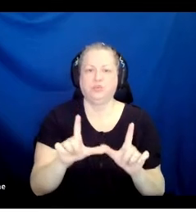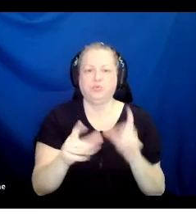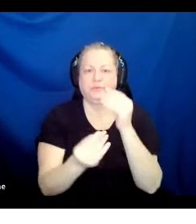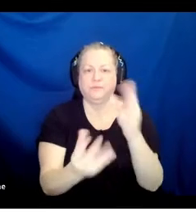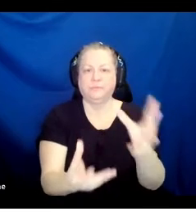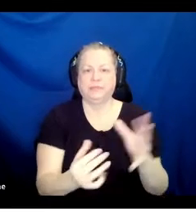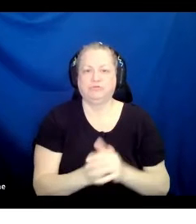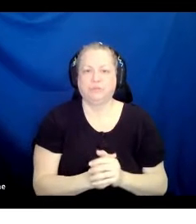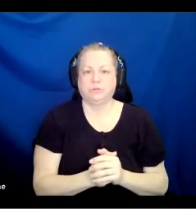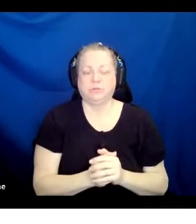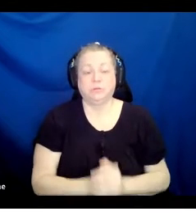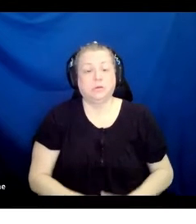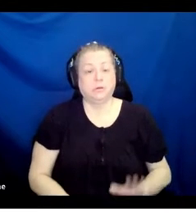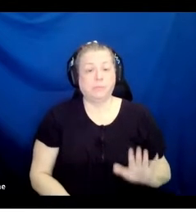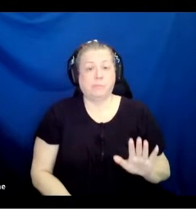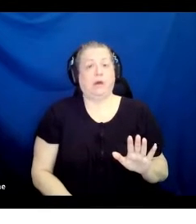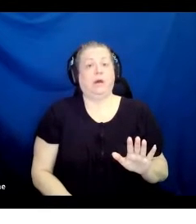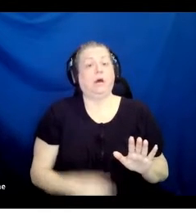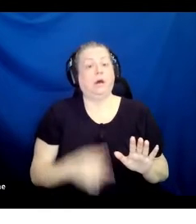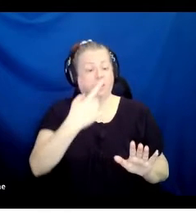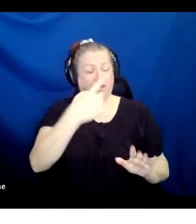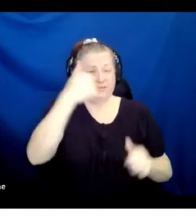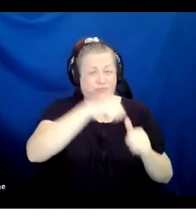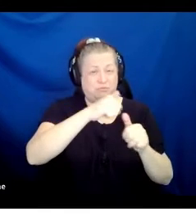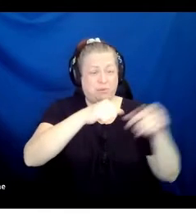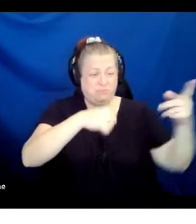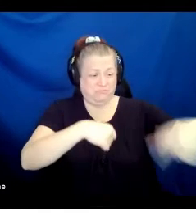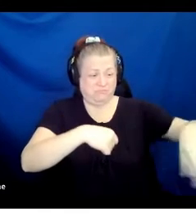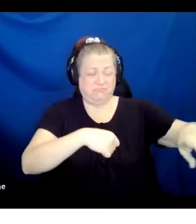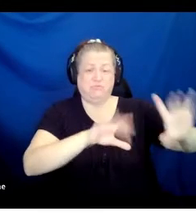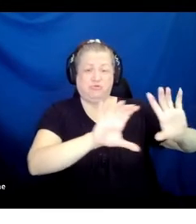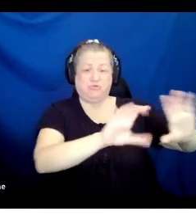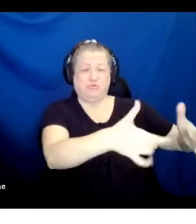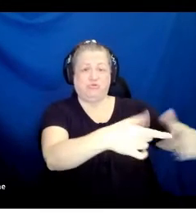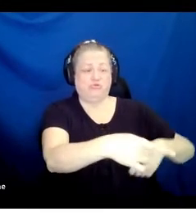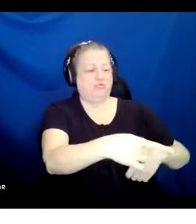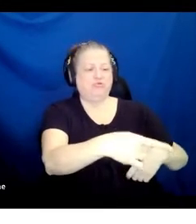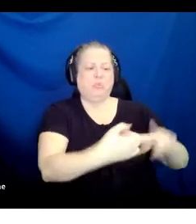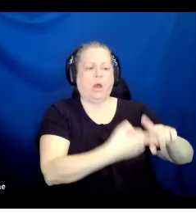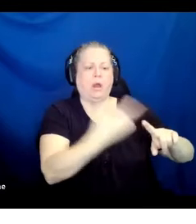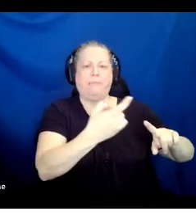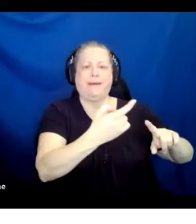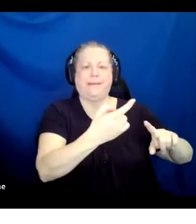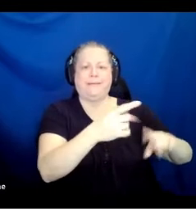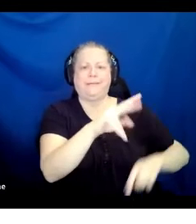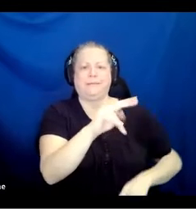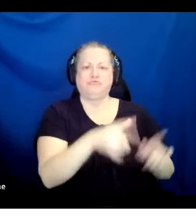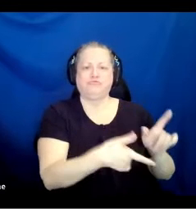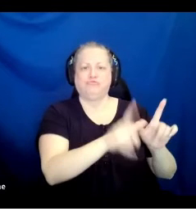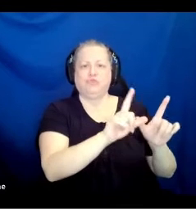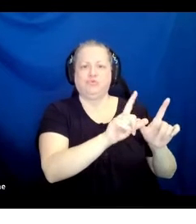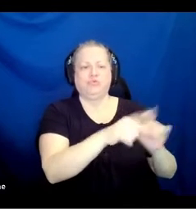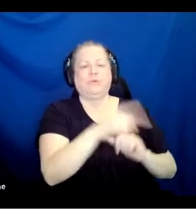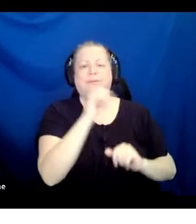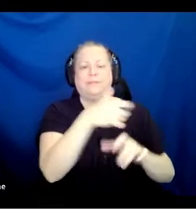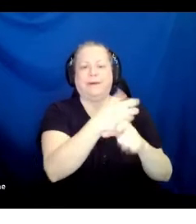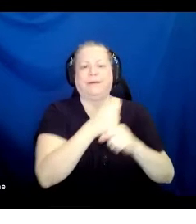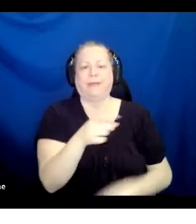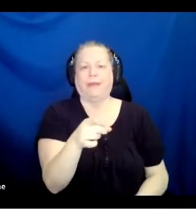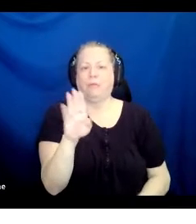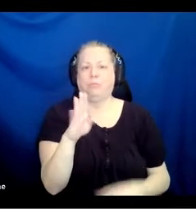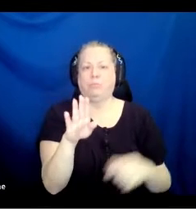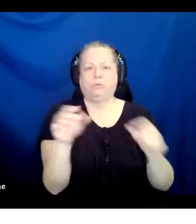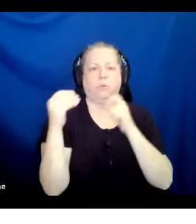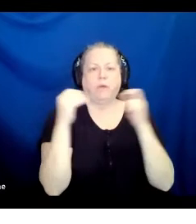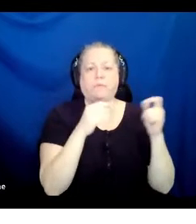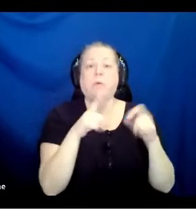However, for folks who are being auto-renewed, who we spoke about before, they will not receive this blue envelope, but they will get a notice in the